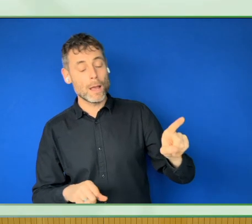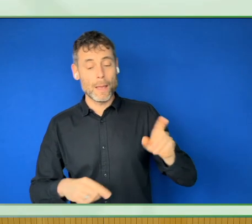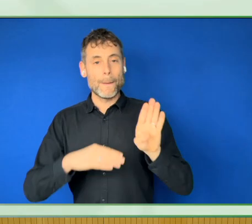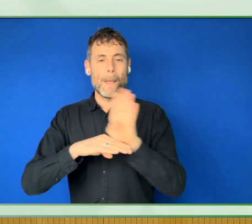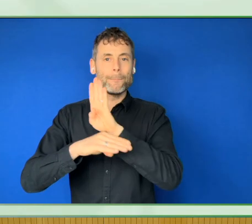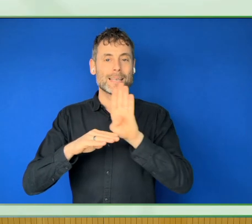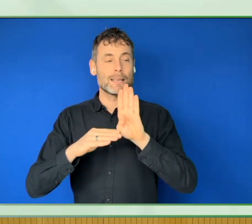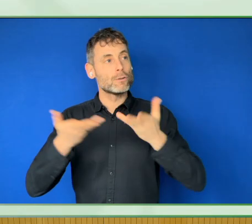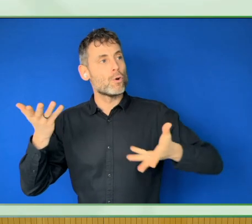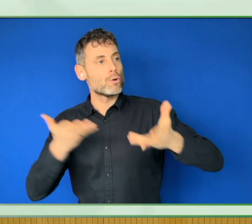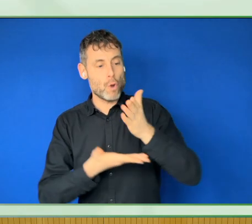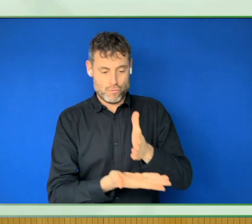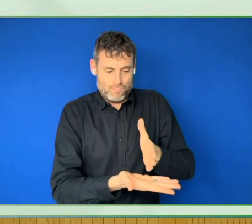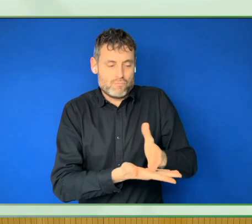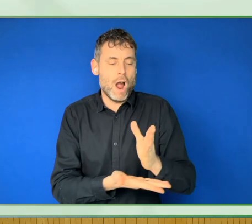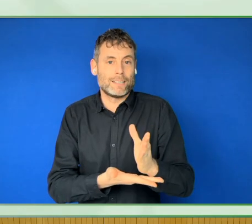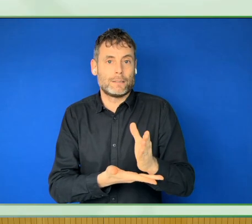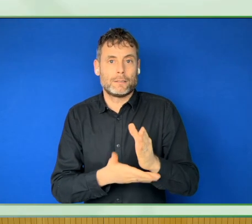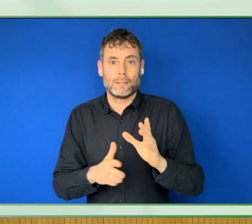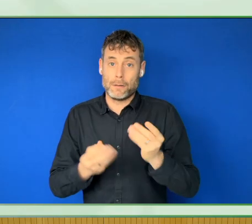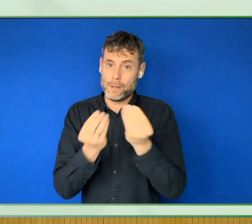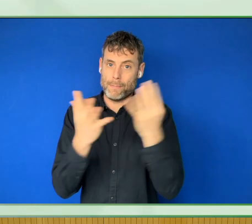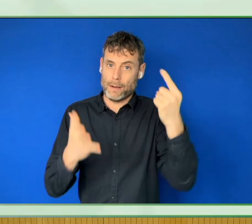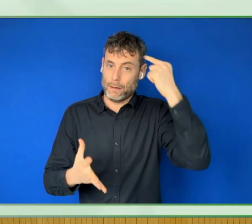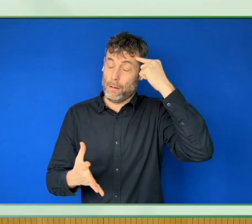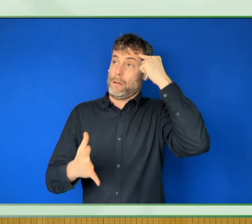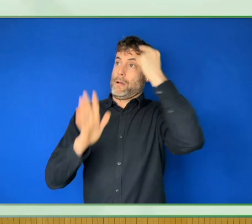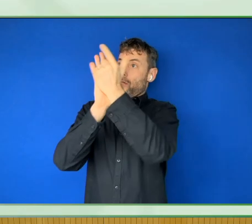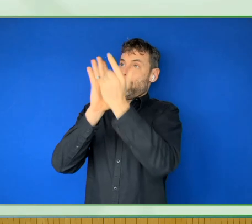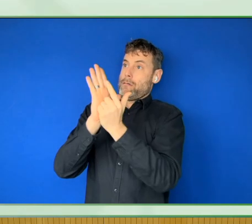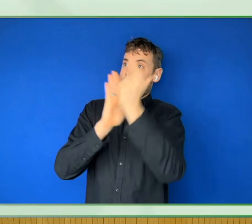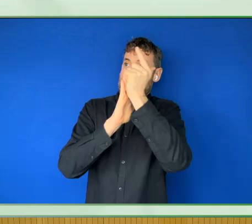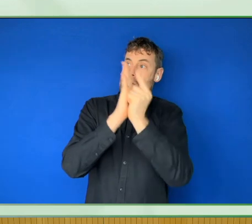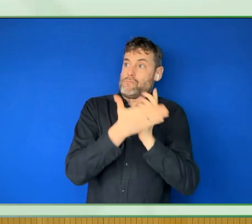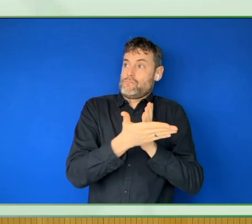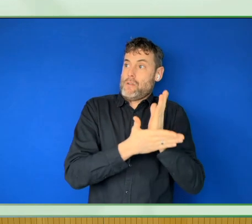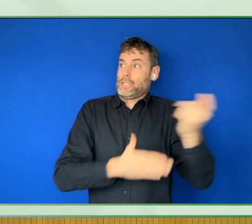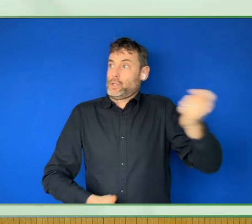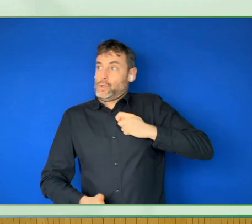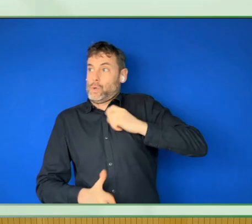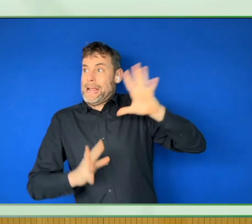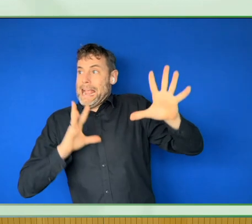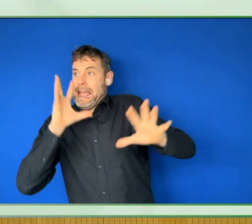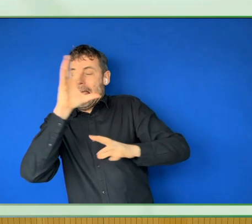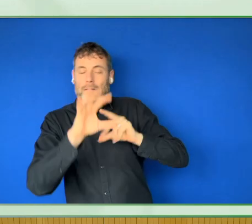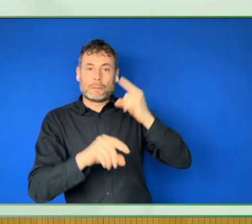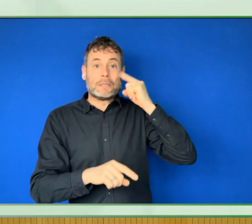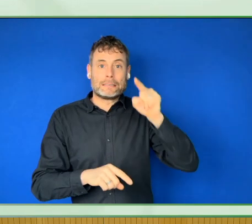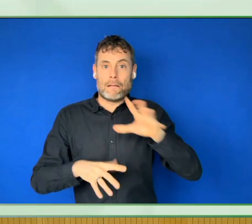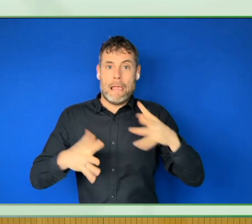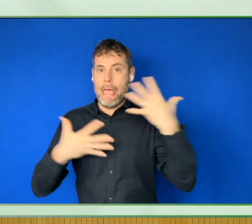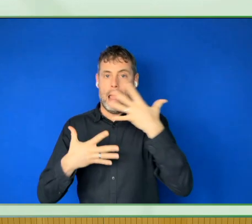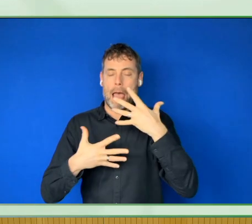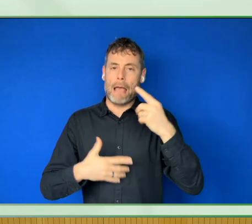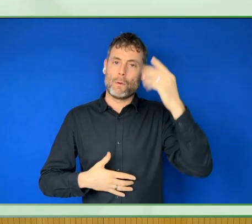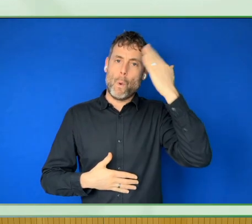people to think about, if I'm not doing this, if the goal is rights and I'm not doing this, I'm going to get sued. being from the US, specifically